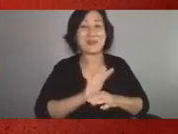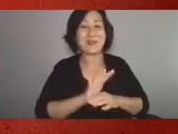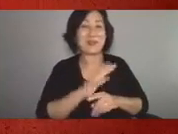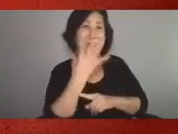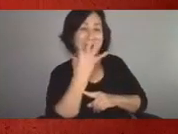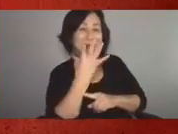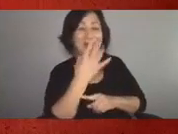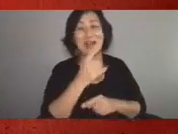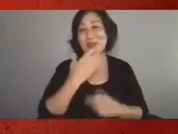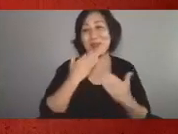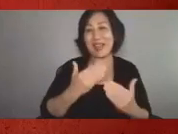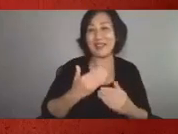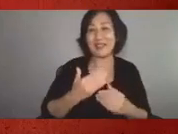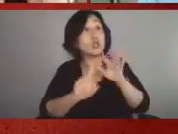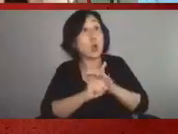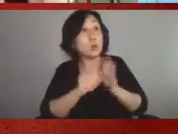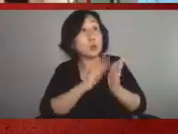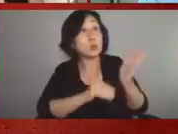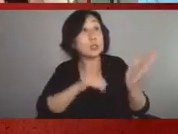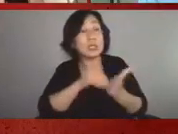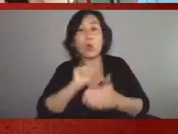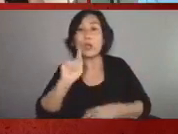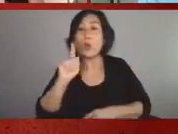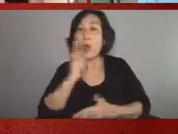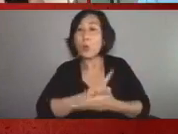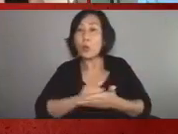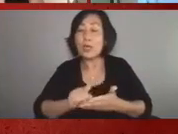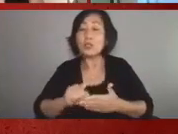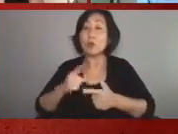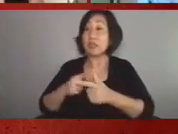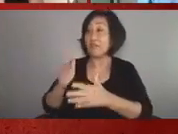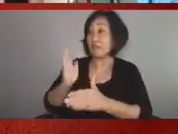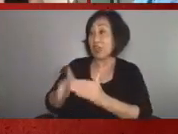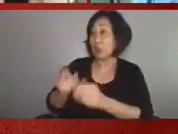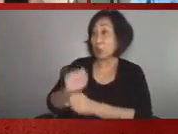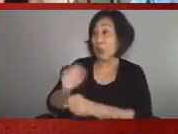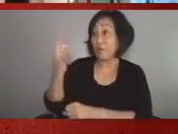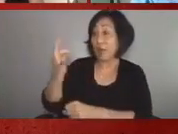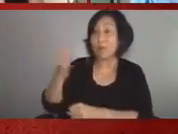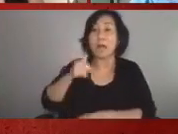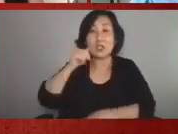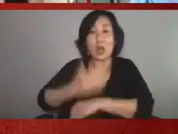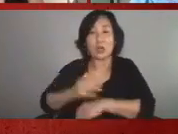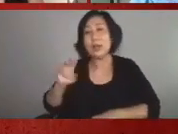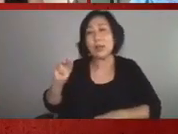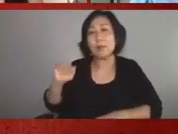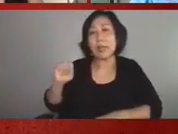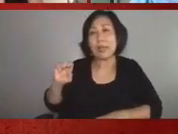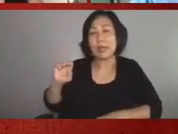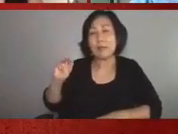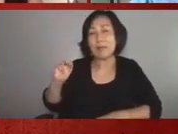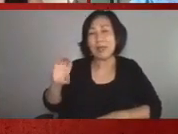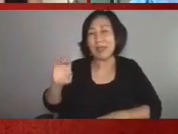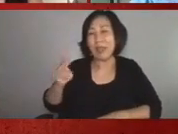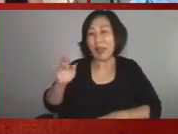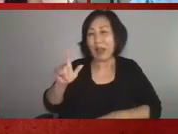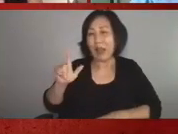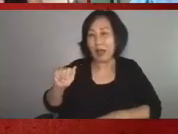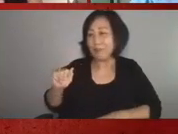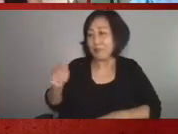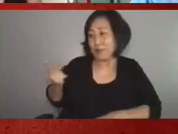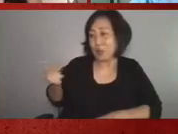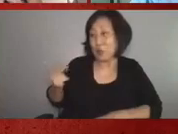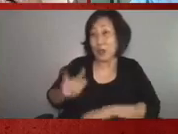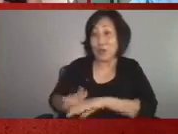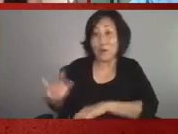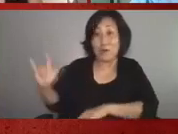my little cameo. Yeah. So literally, I pretty much like finished work on a Friday. My daughter